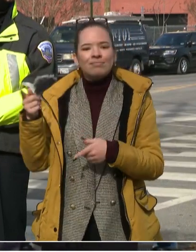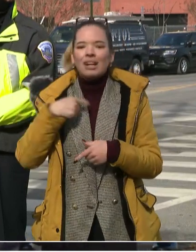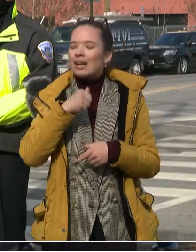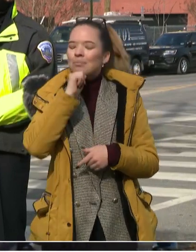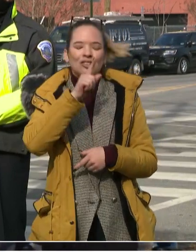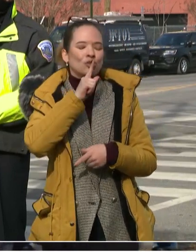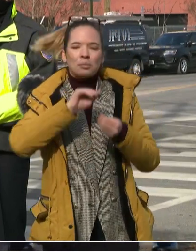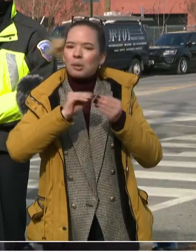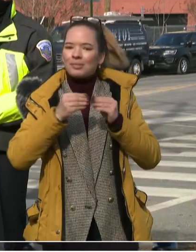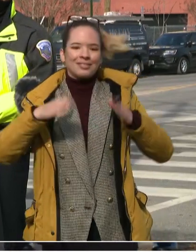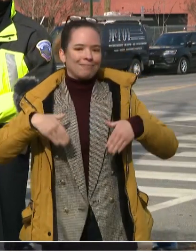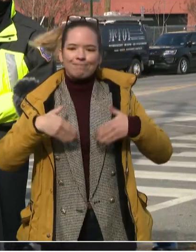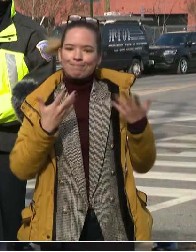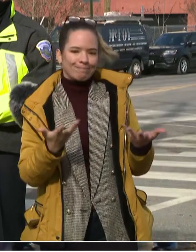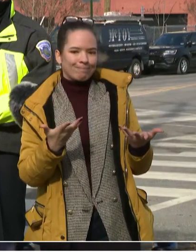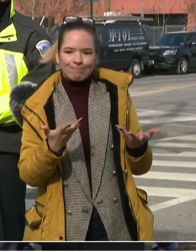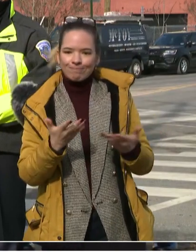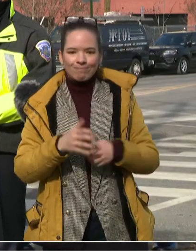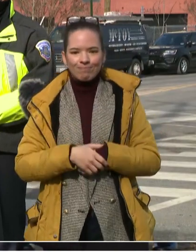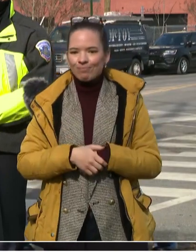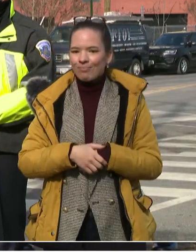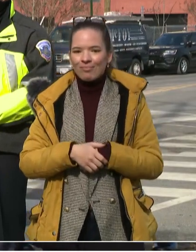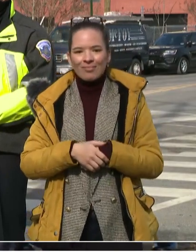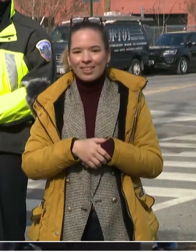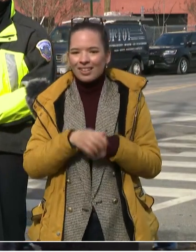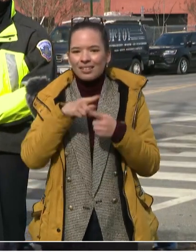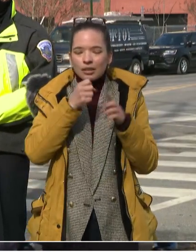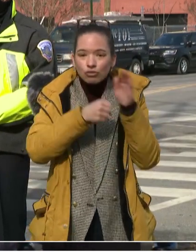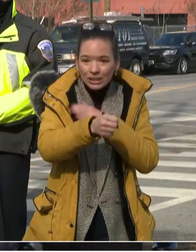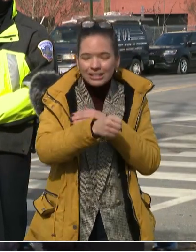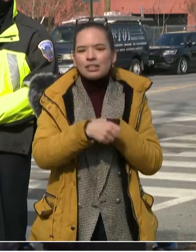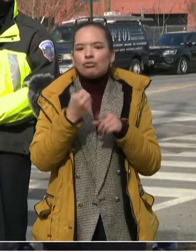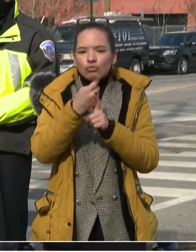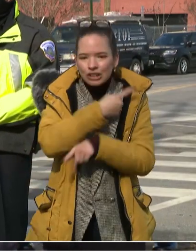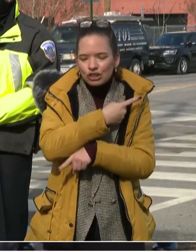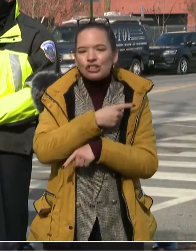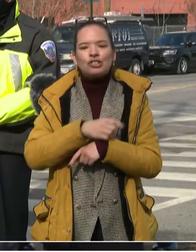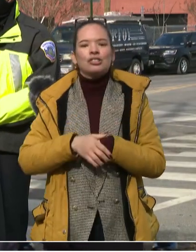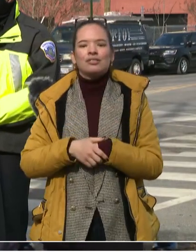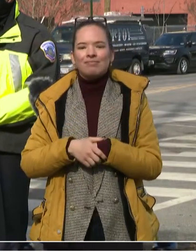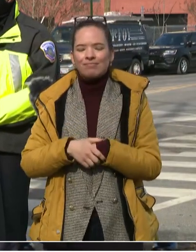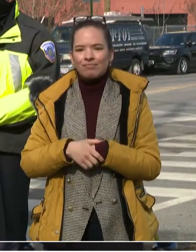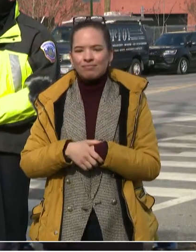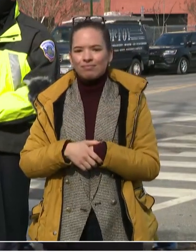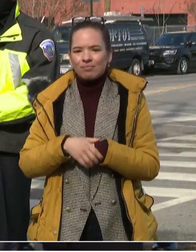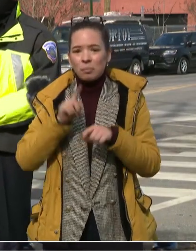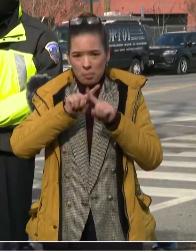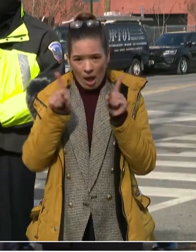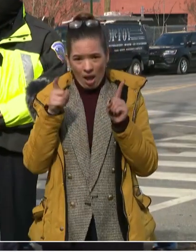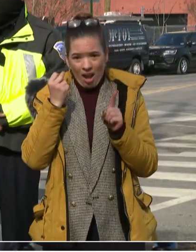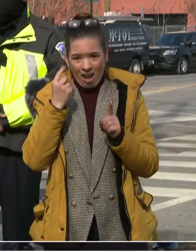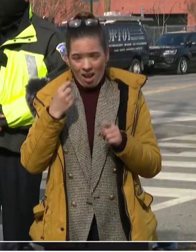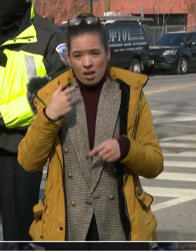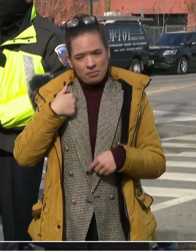up in diversion, Mark, but I'm sure he will be able to provide that to you. I'll tell you what my gut tells me.